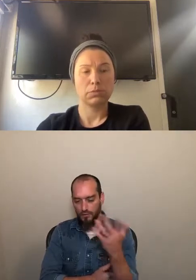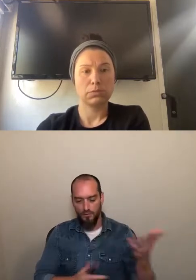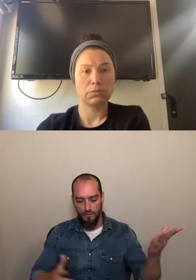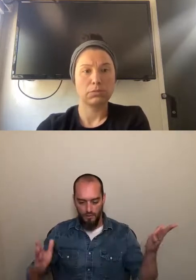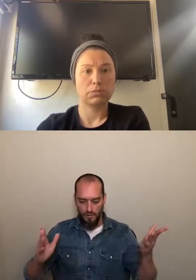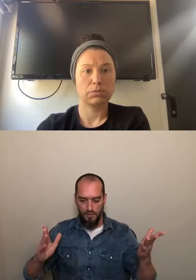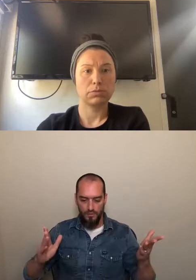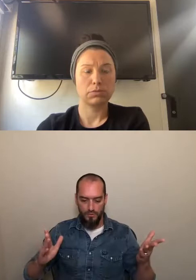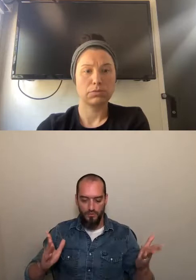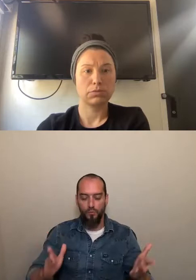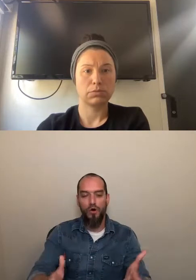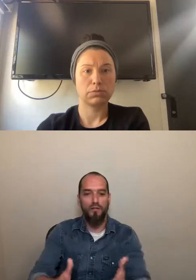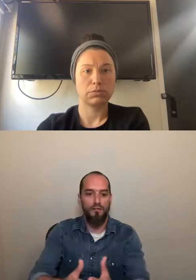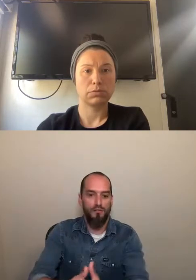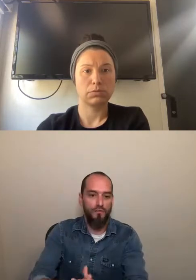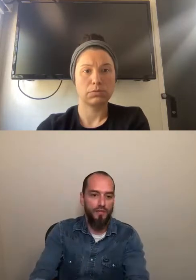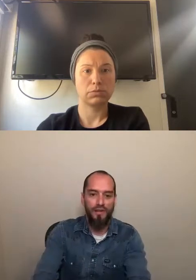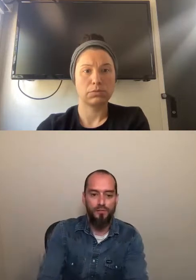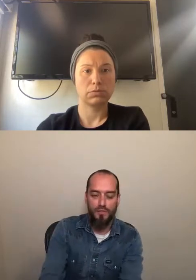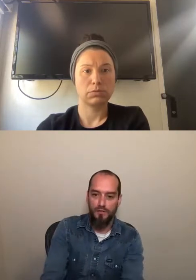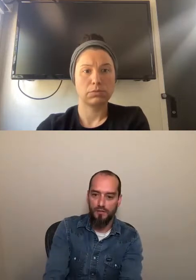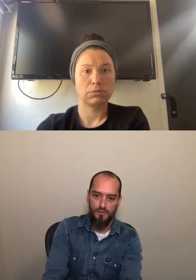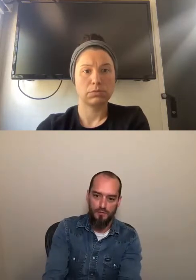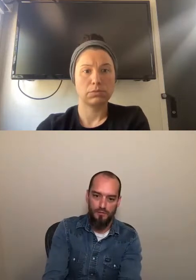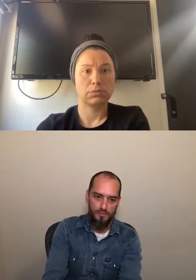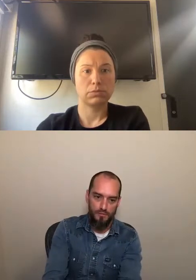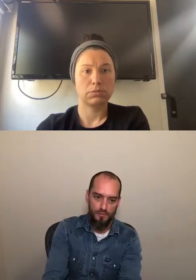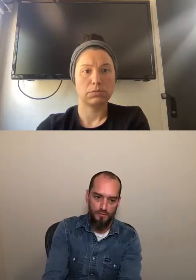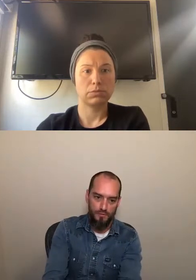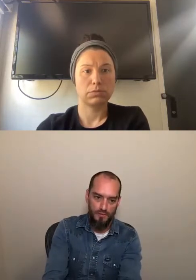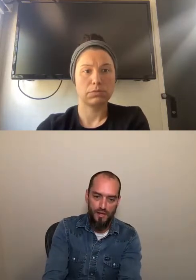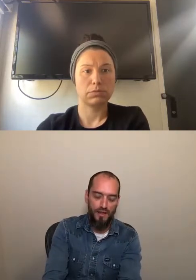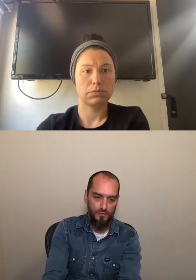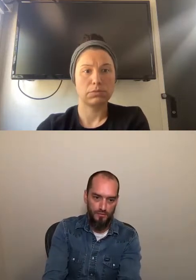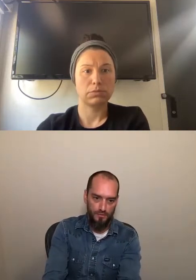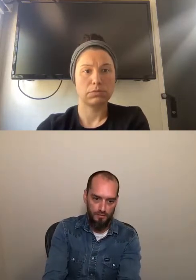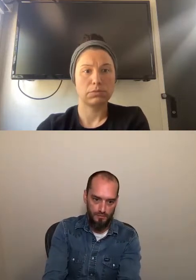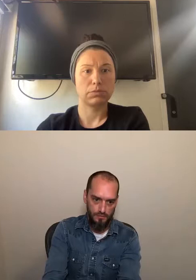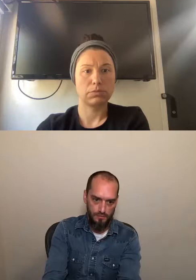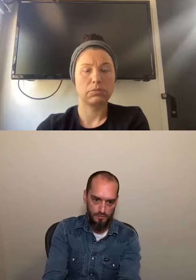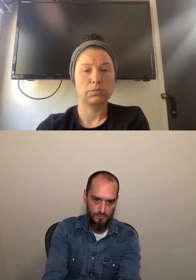y'all, just walking through that neighborhood, it's not healthy.